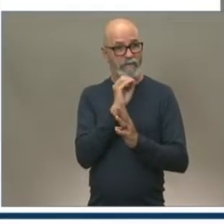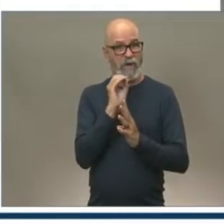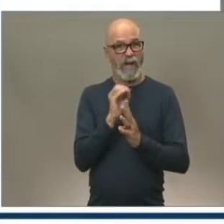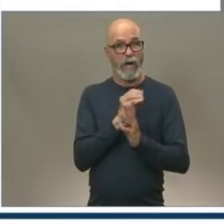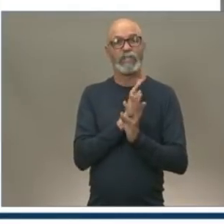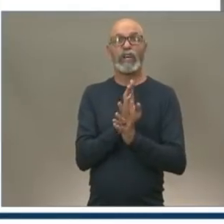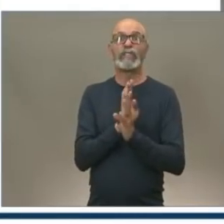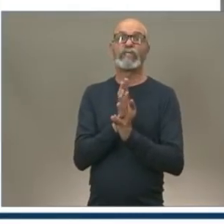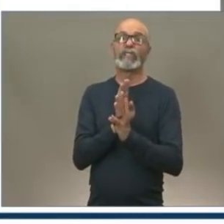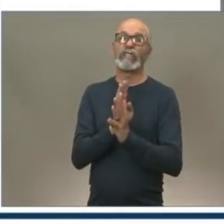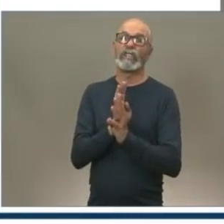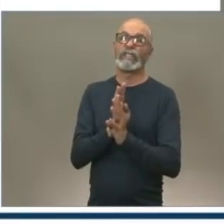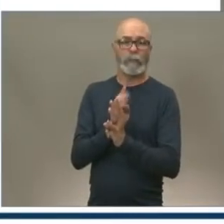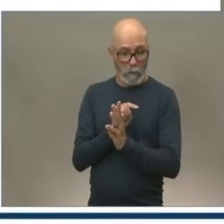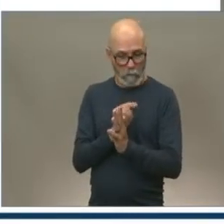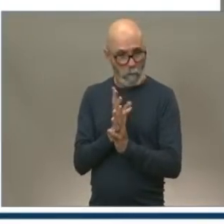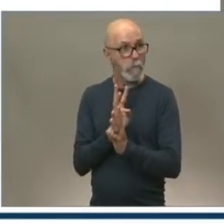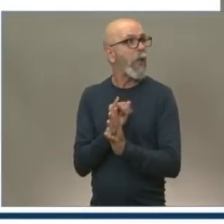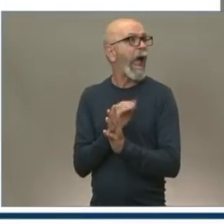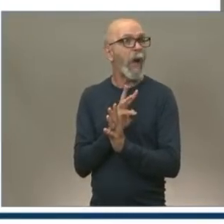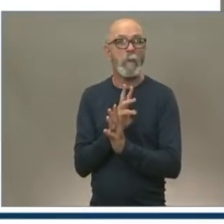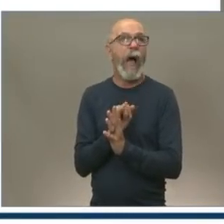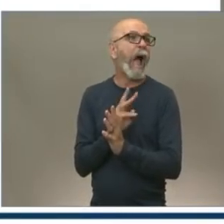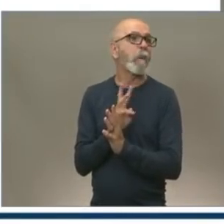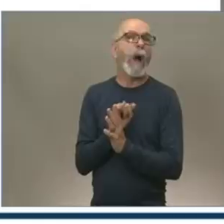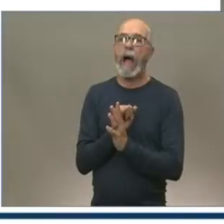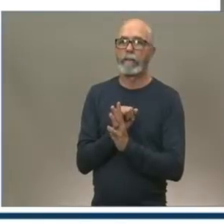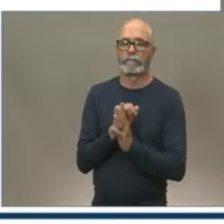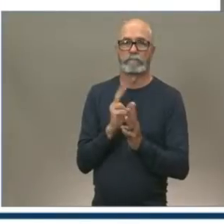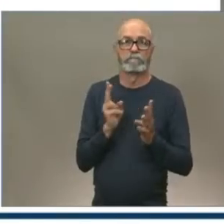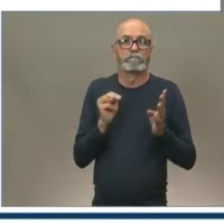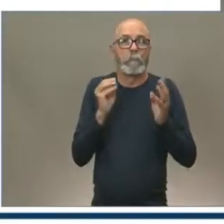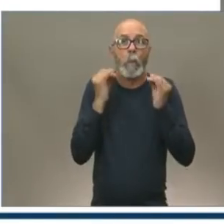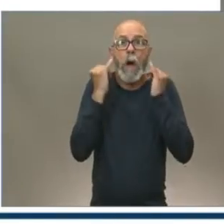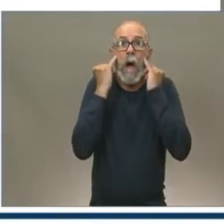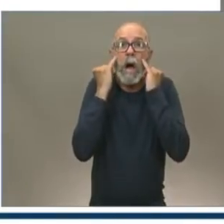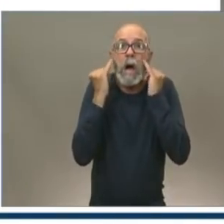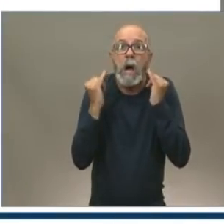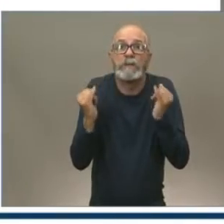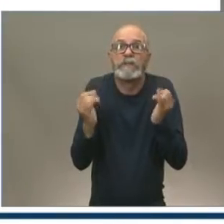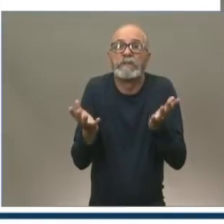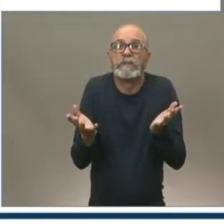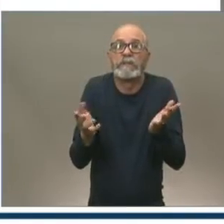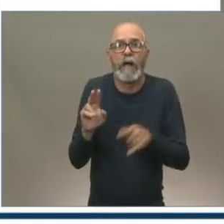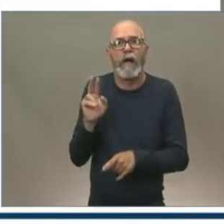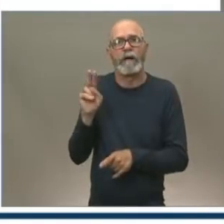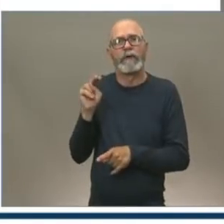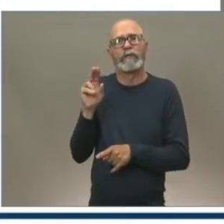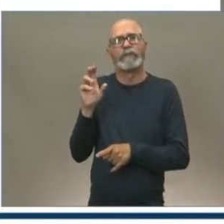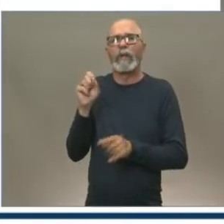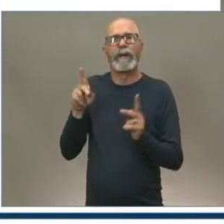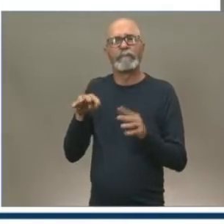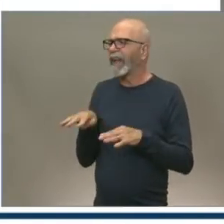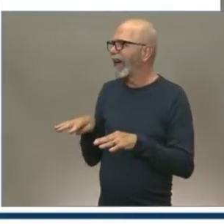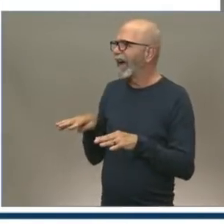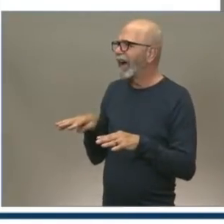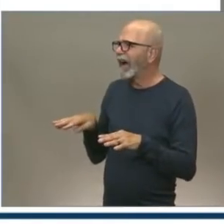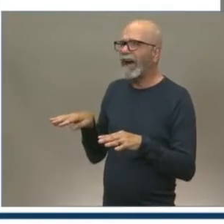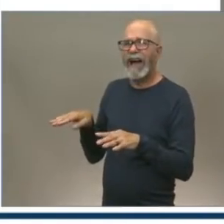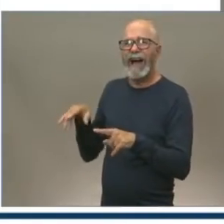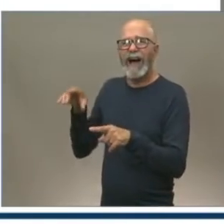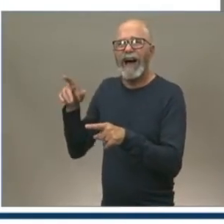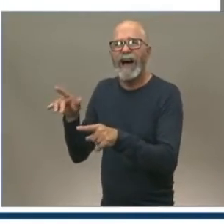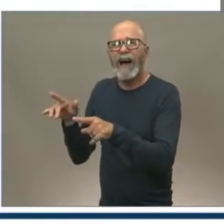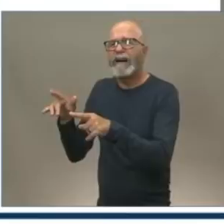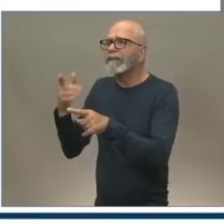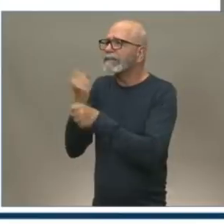have reasons why, but if you look around, we know that Nova Scotia has been seen as a place where it's safer, that